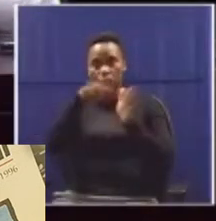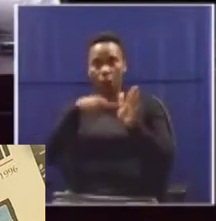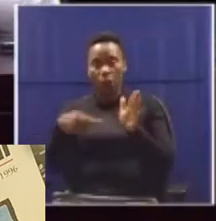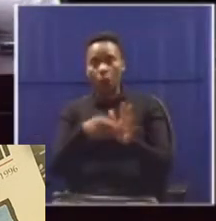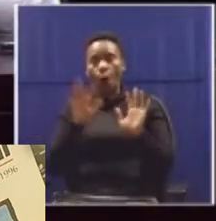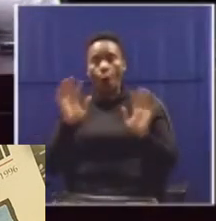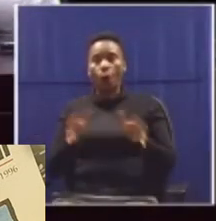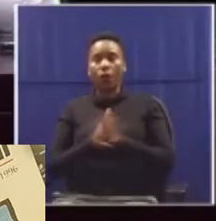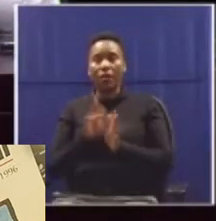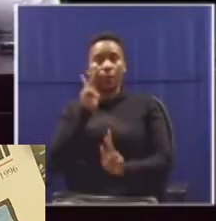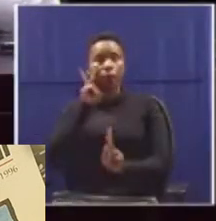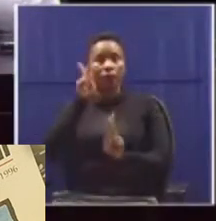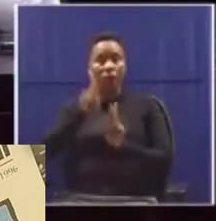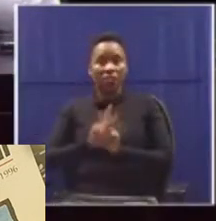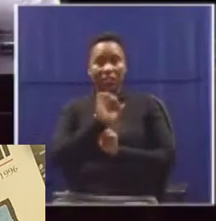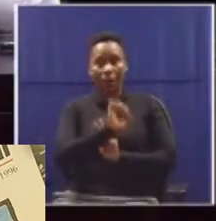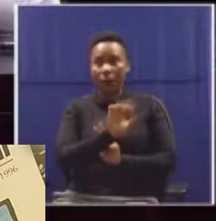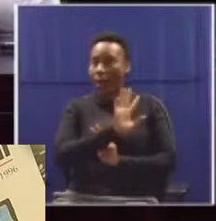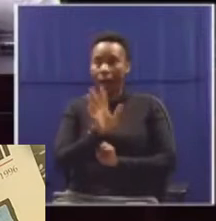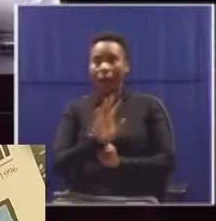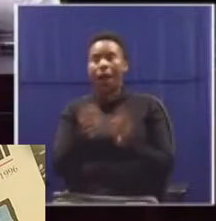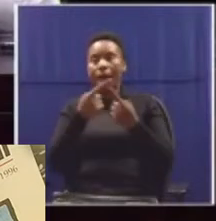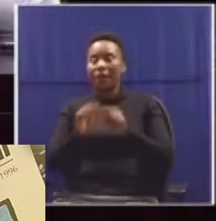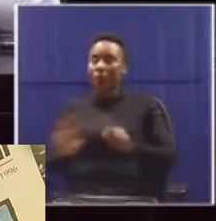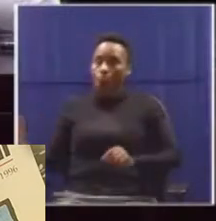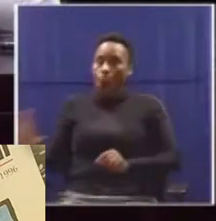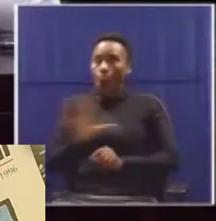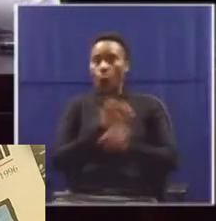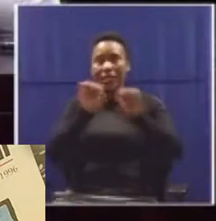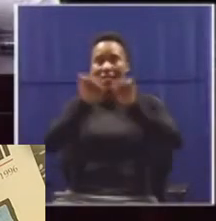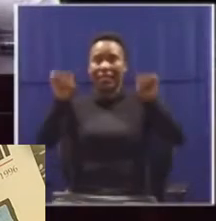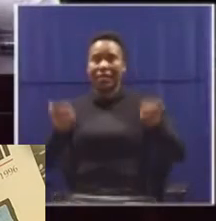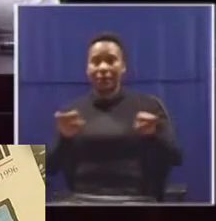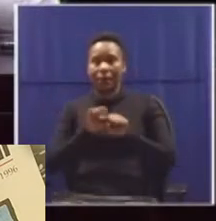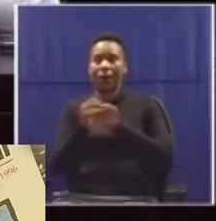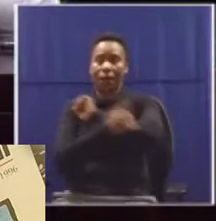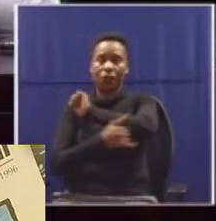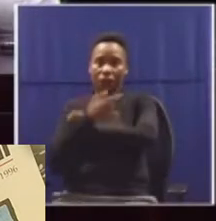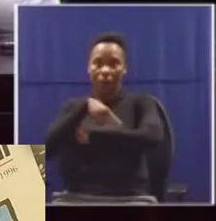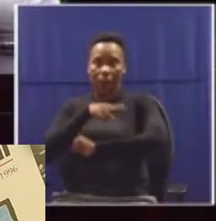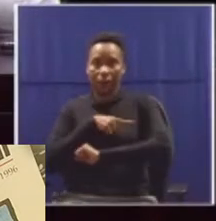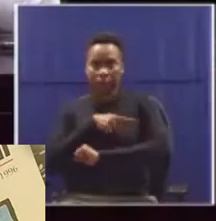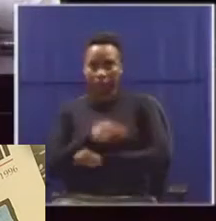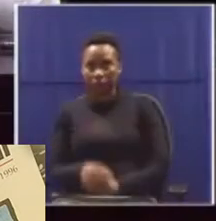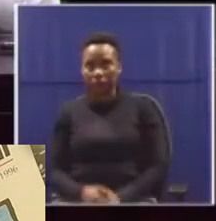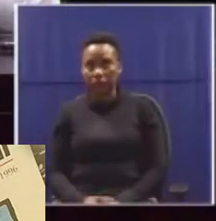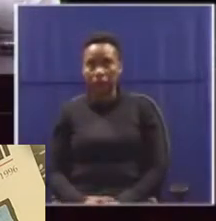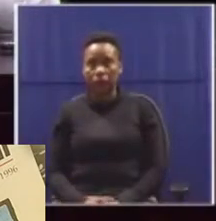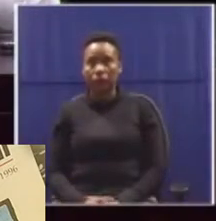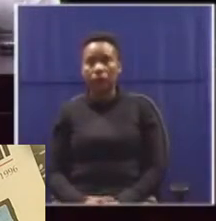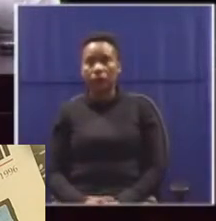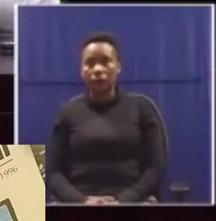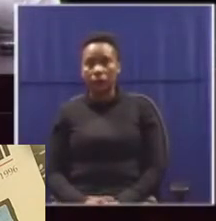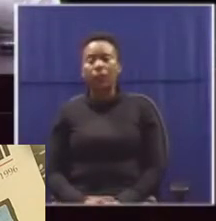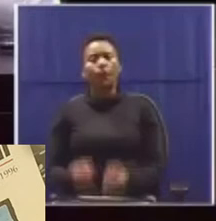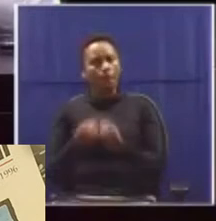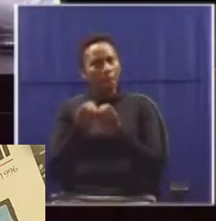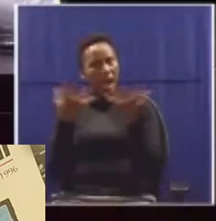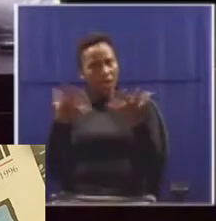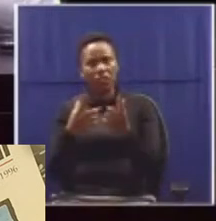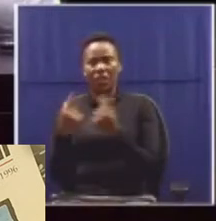the profession but in the entire legal system of our country in the world while much has been